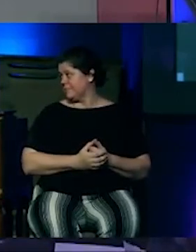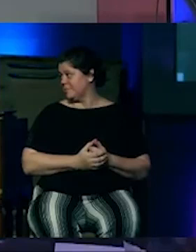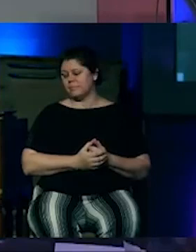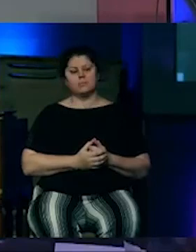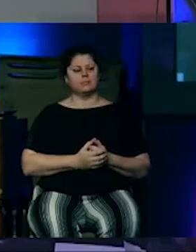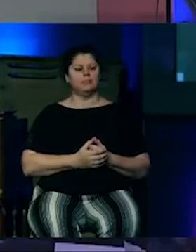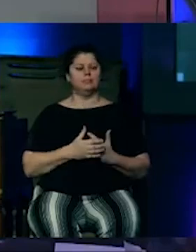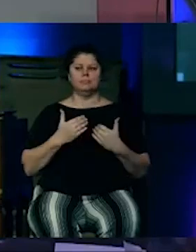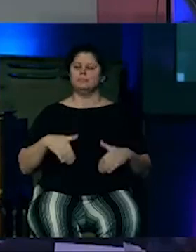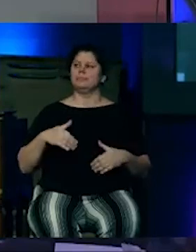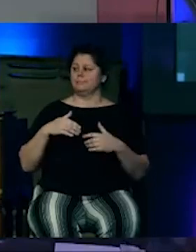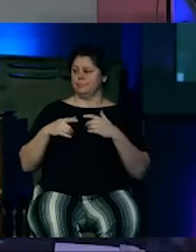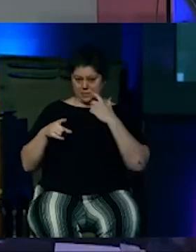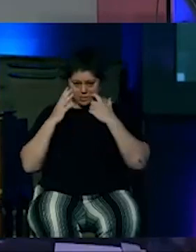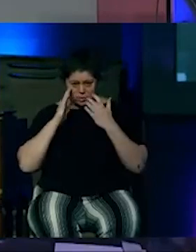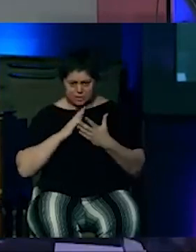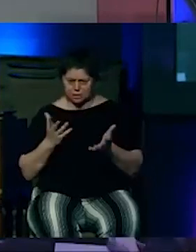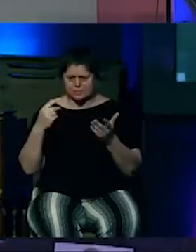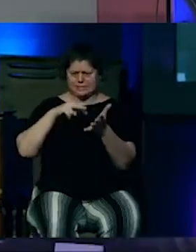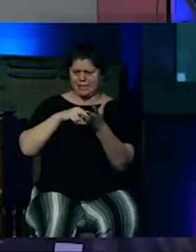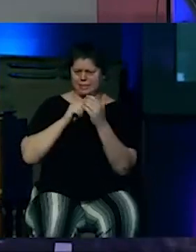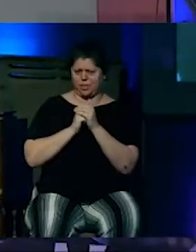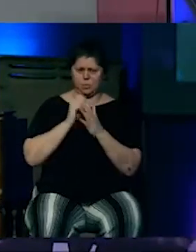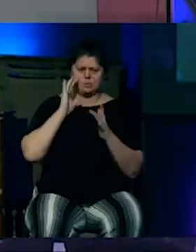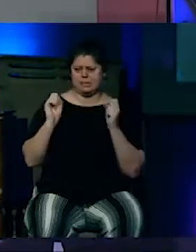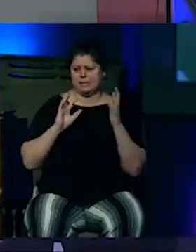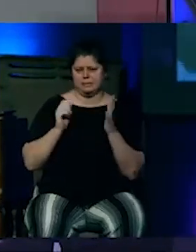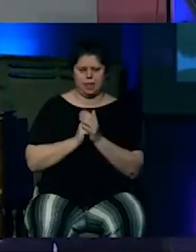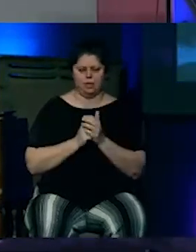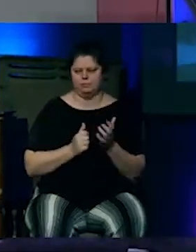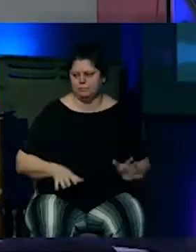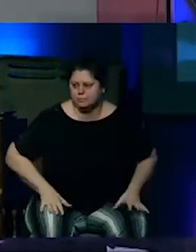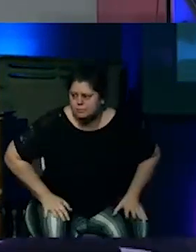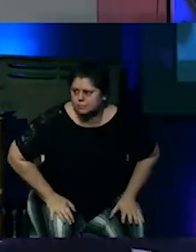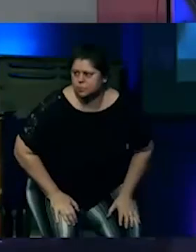Come thou fount. Oh, you want to sing together? Well, stand. Let's all stand and sing together.